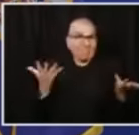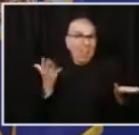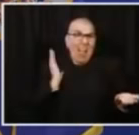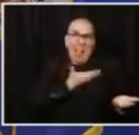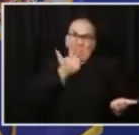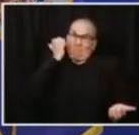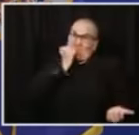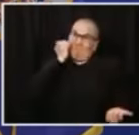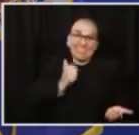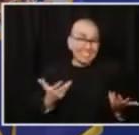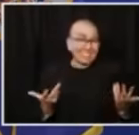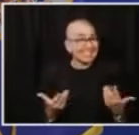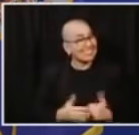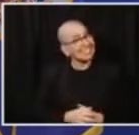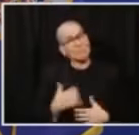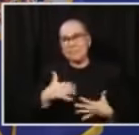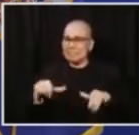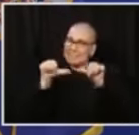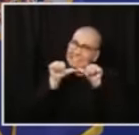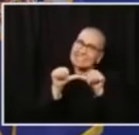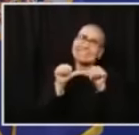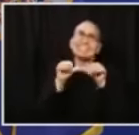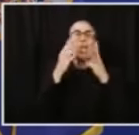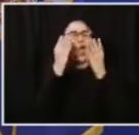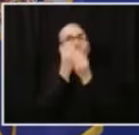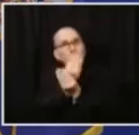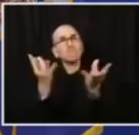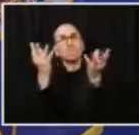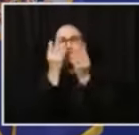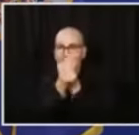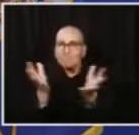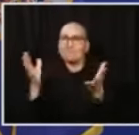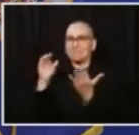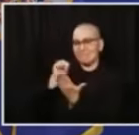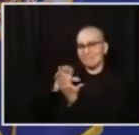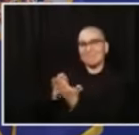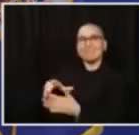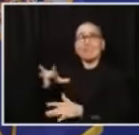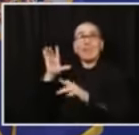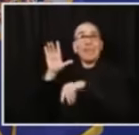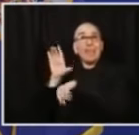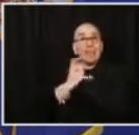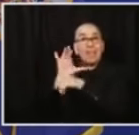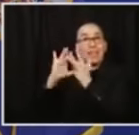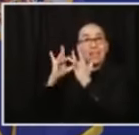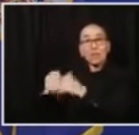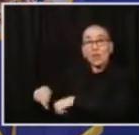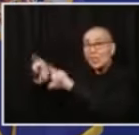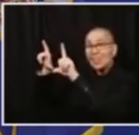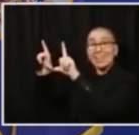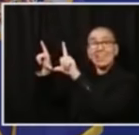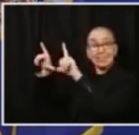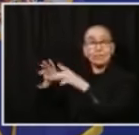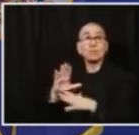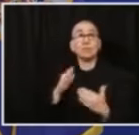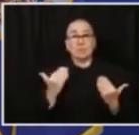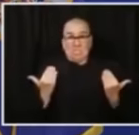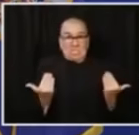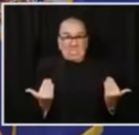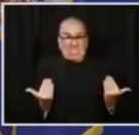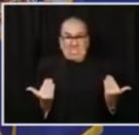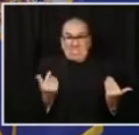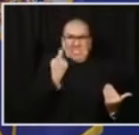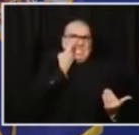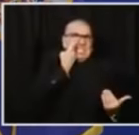will keep those kinds of numbers updated for you. But anything we're telling you today is what we know today. And we will absolutely